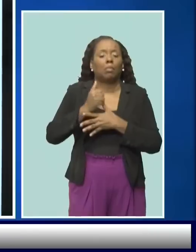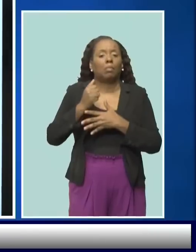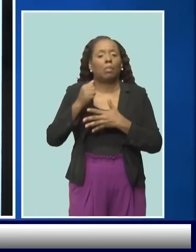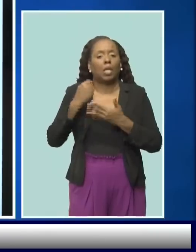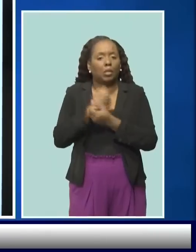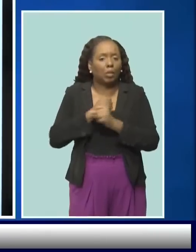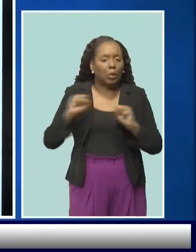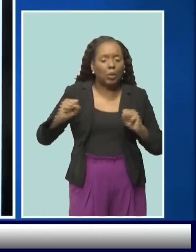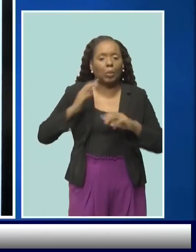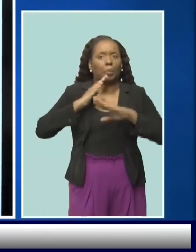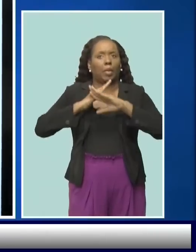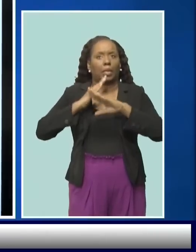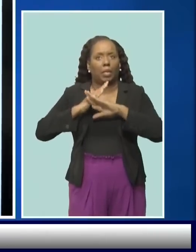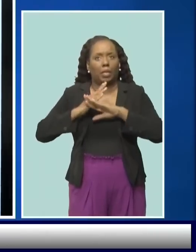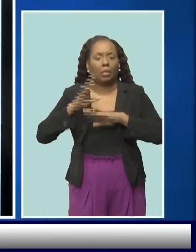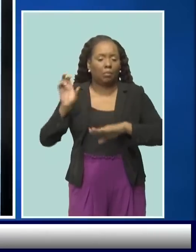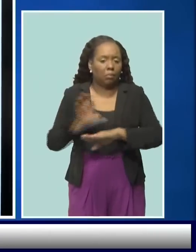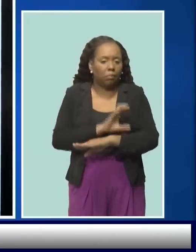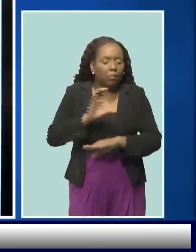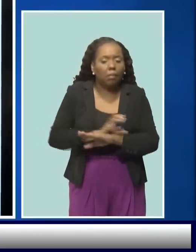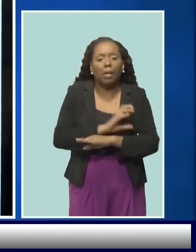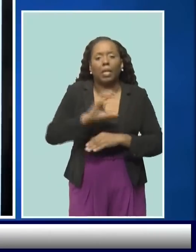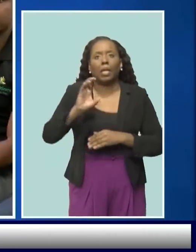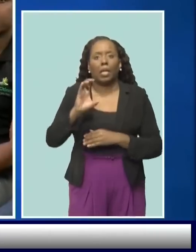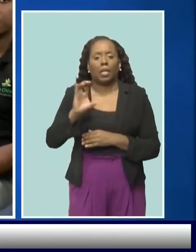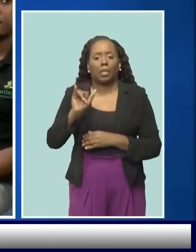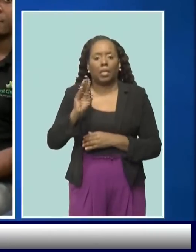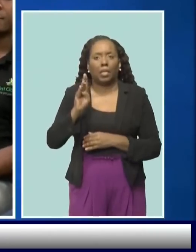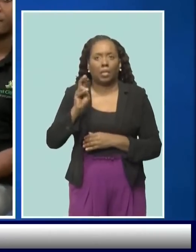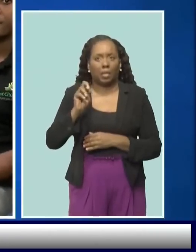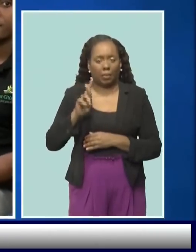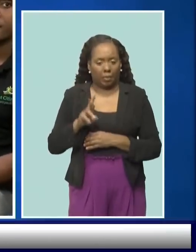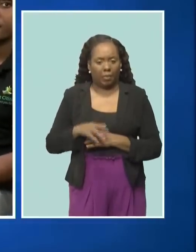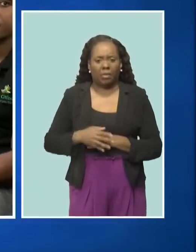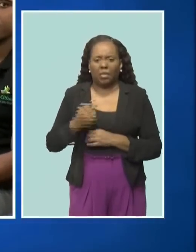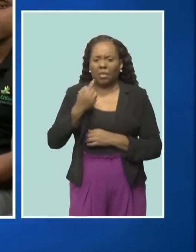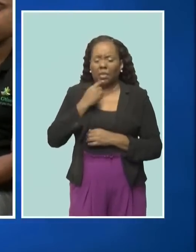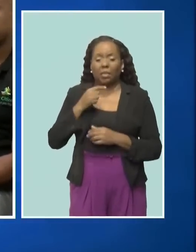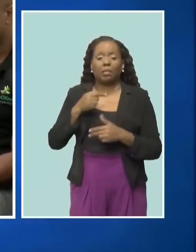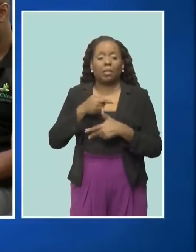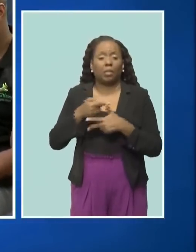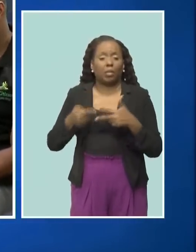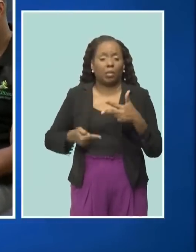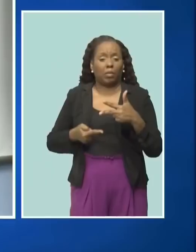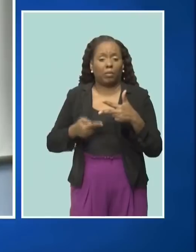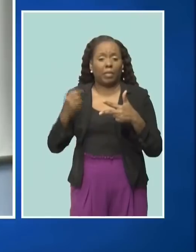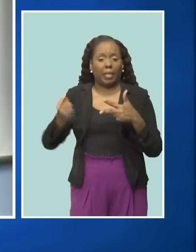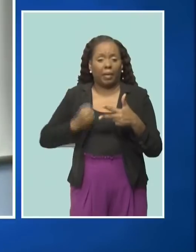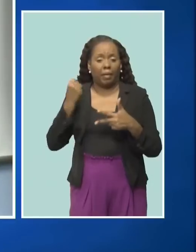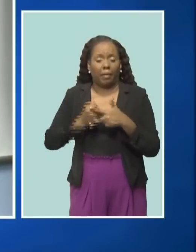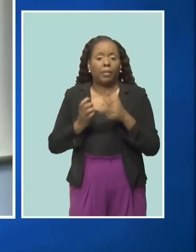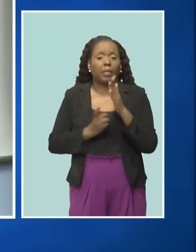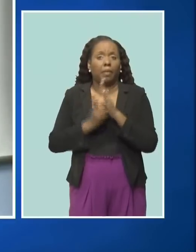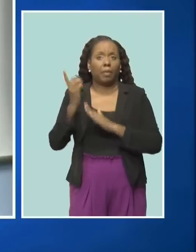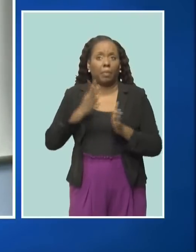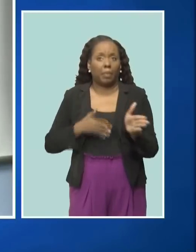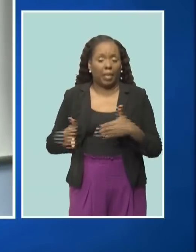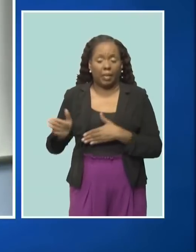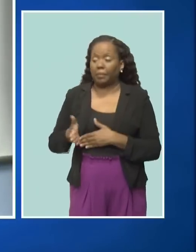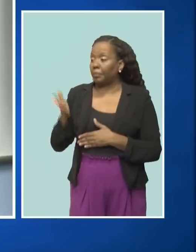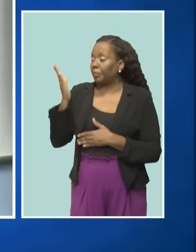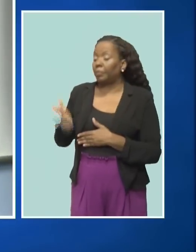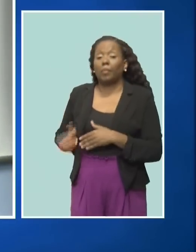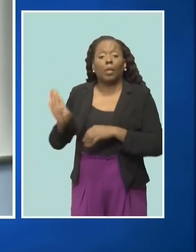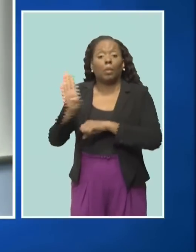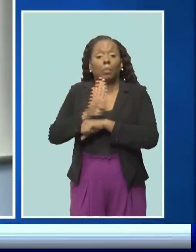on the Security Operations Center that is in the works. She said it's a 3-year development plan. Barbados announced that we